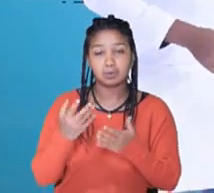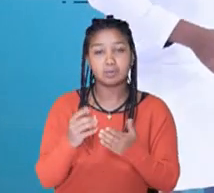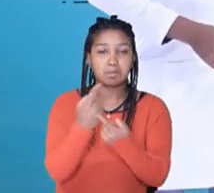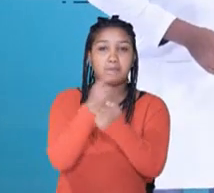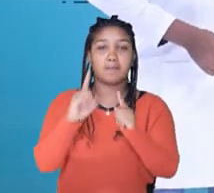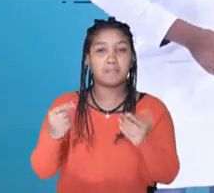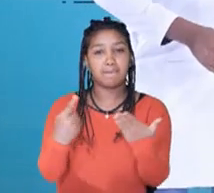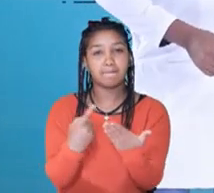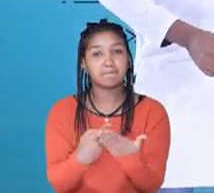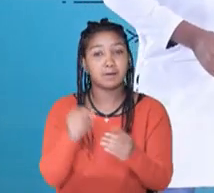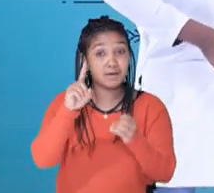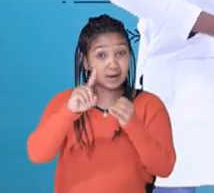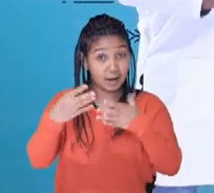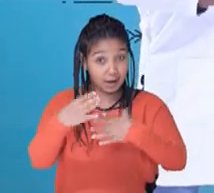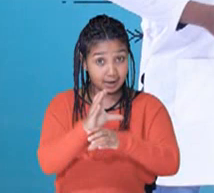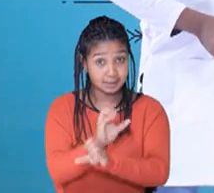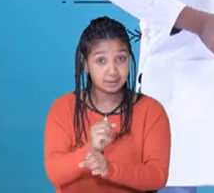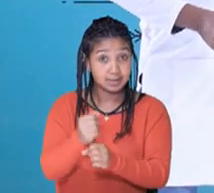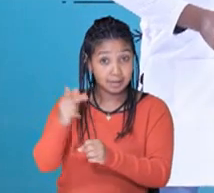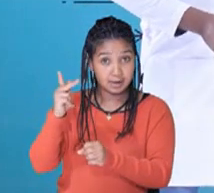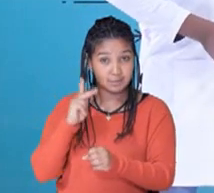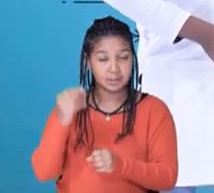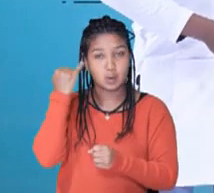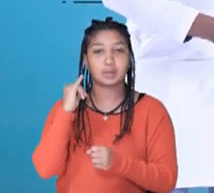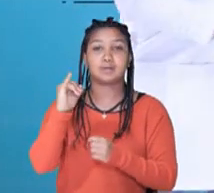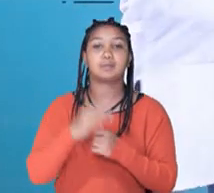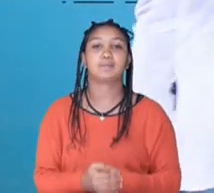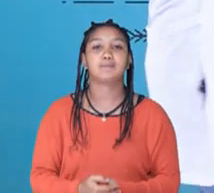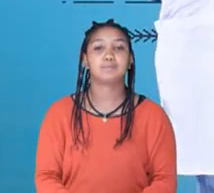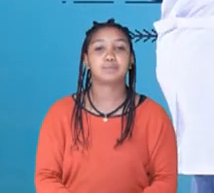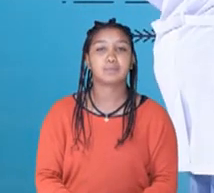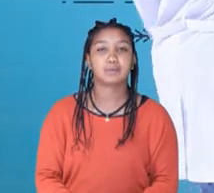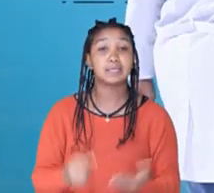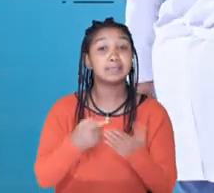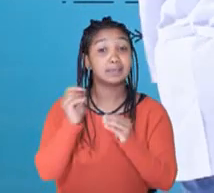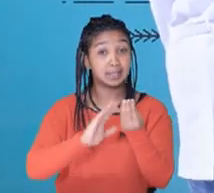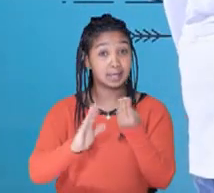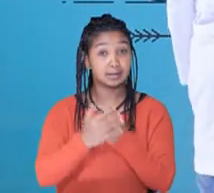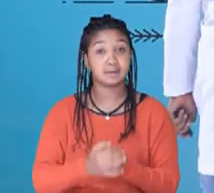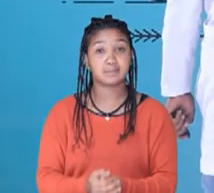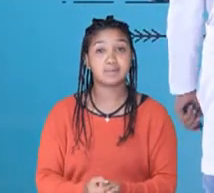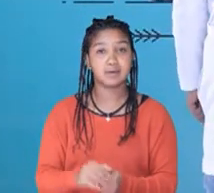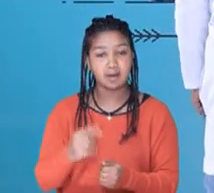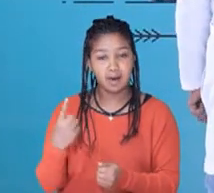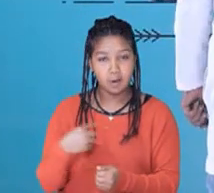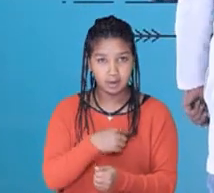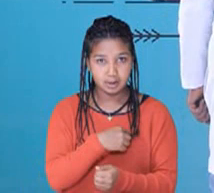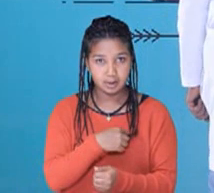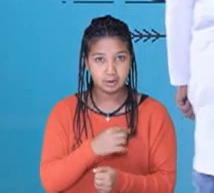to solve that and finalize the previous concept. So in this case, our